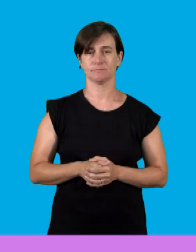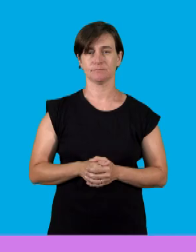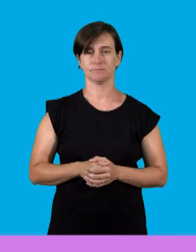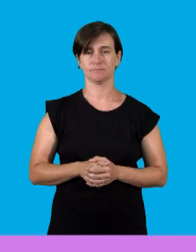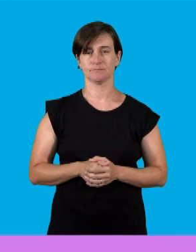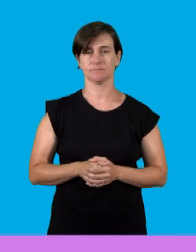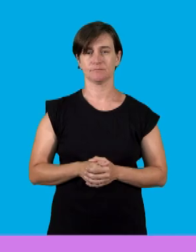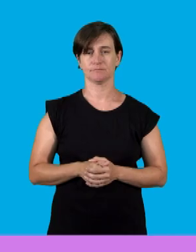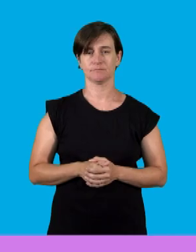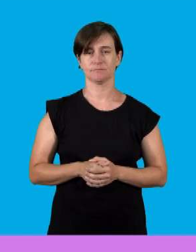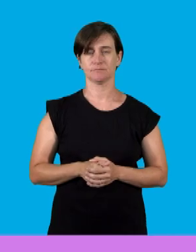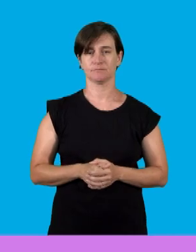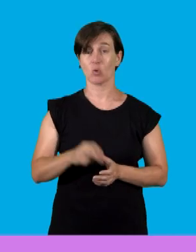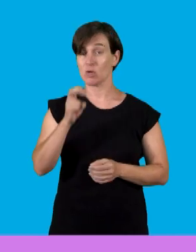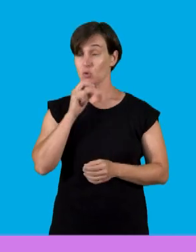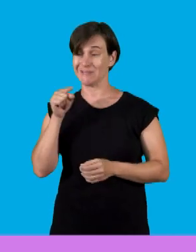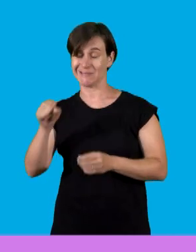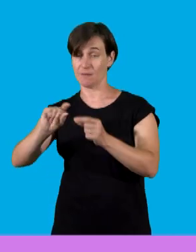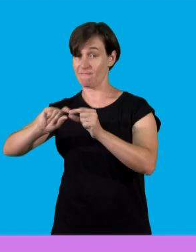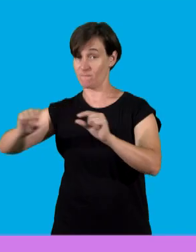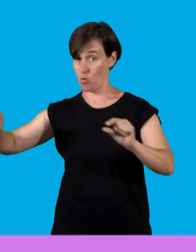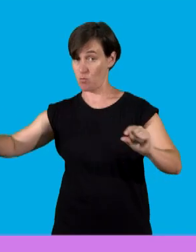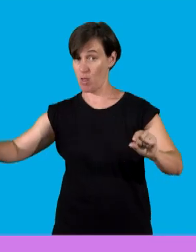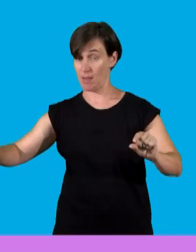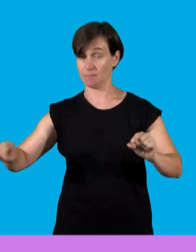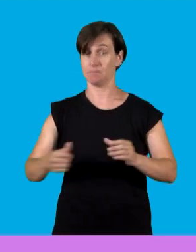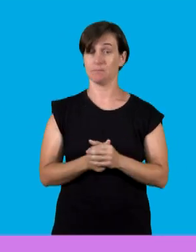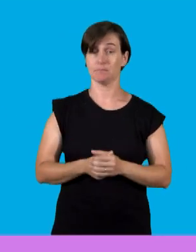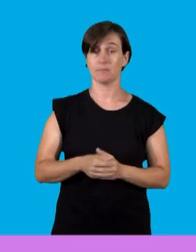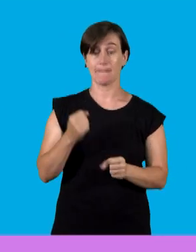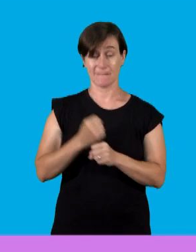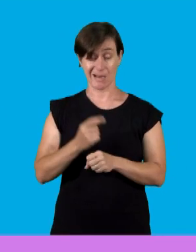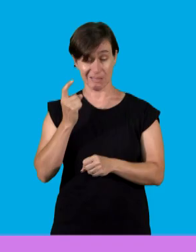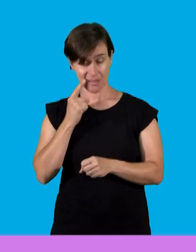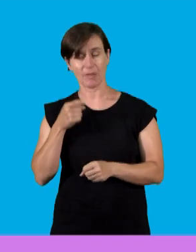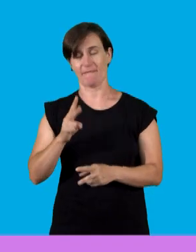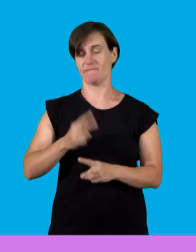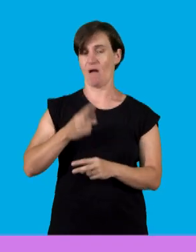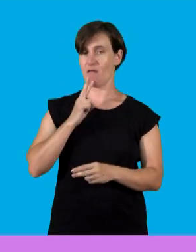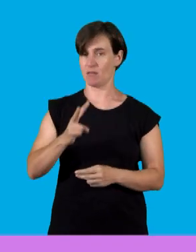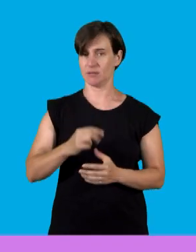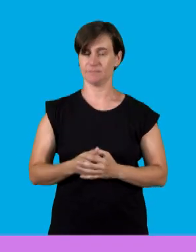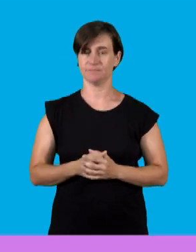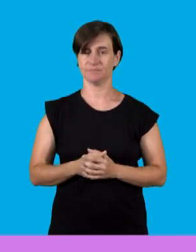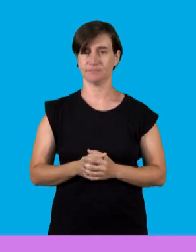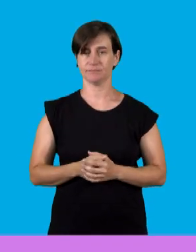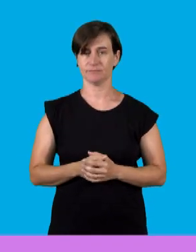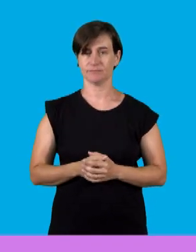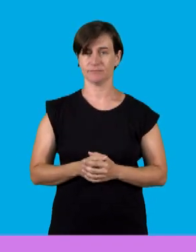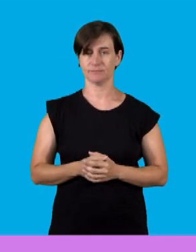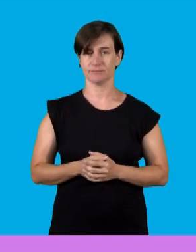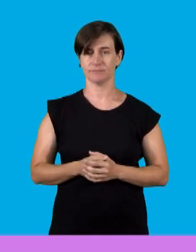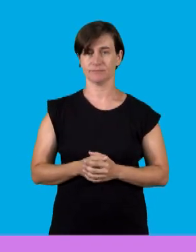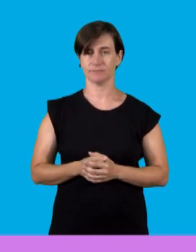take this formula, substitute into the formula, simplify, and write our answer. Okay, so